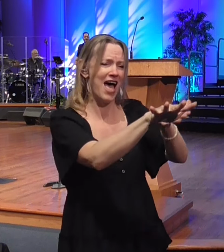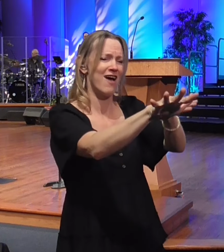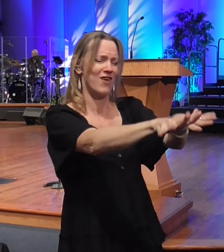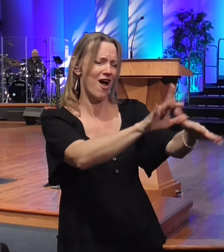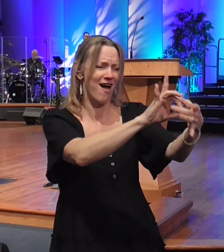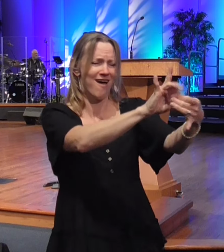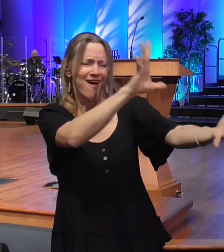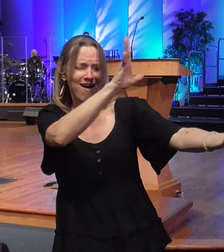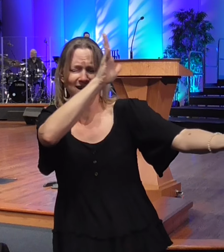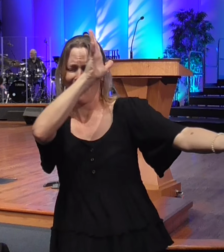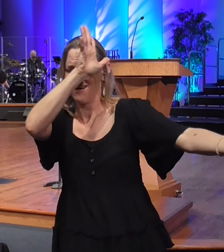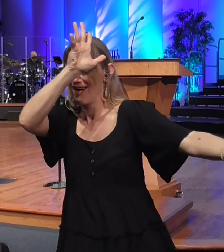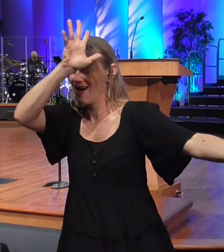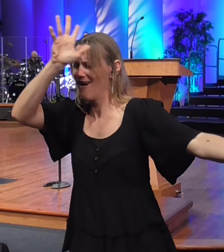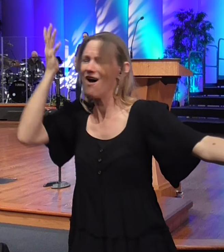river.